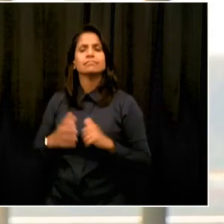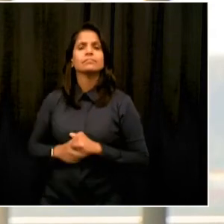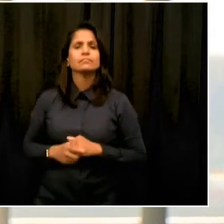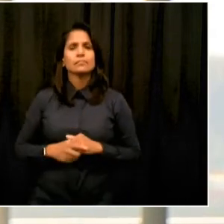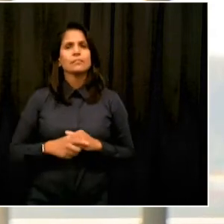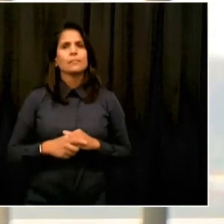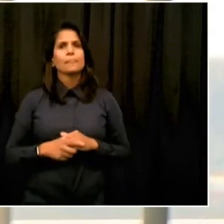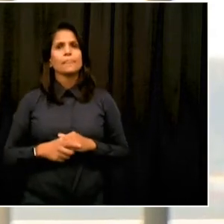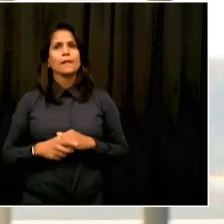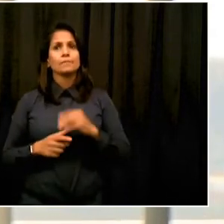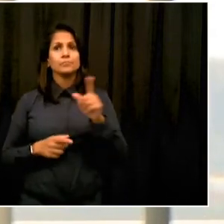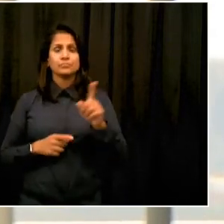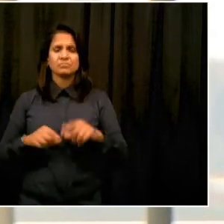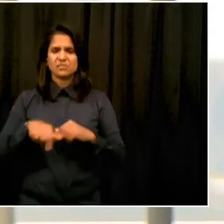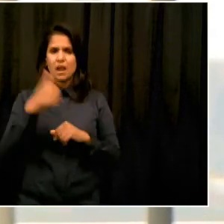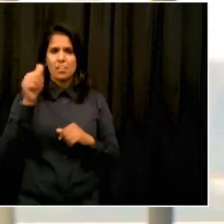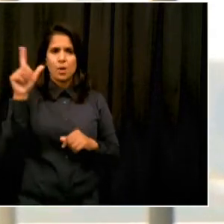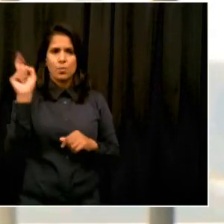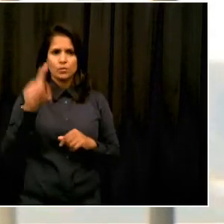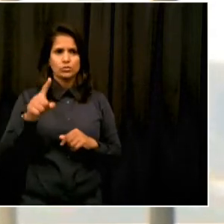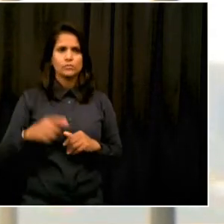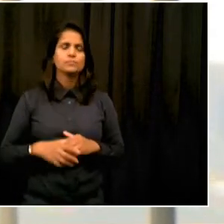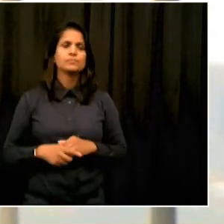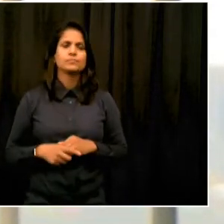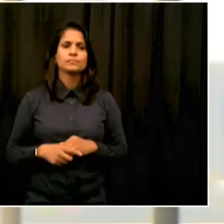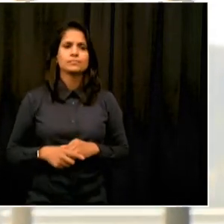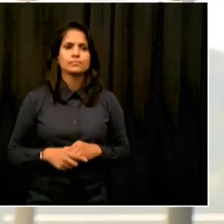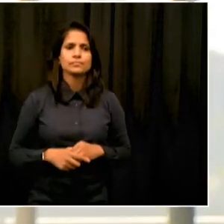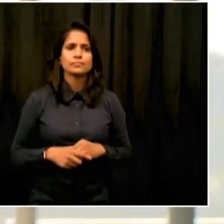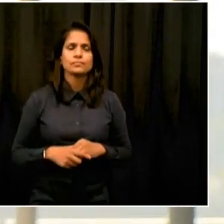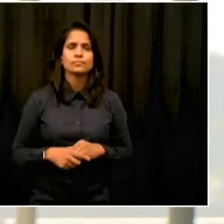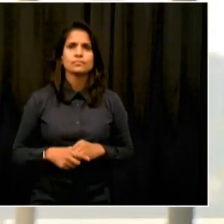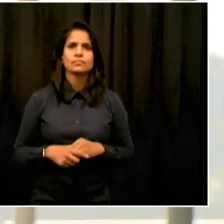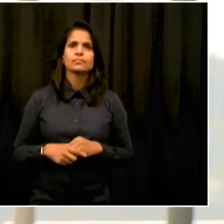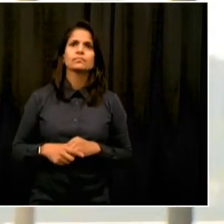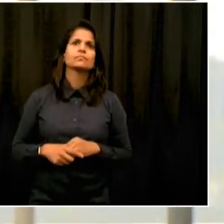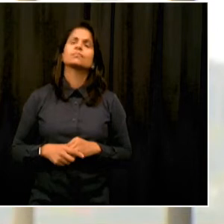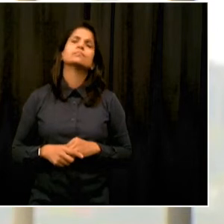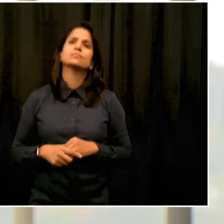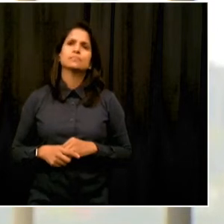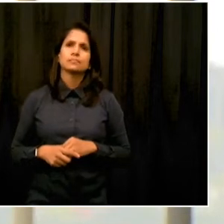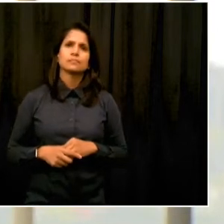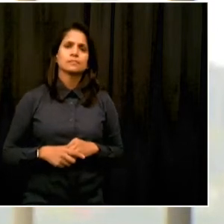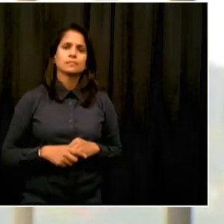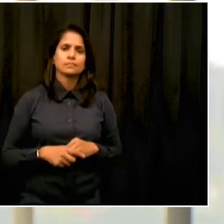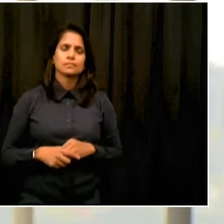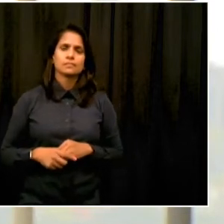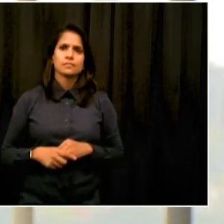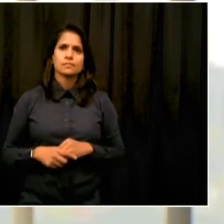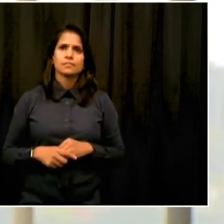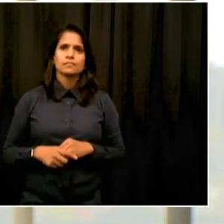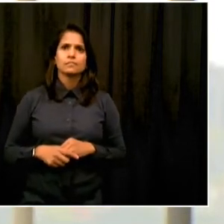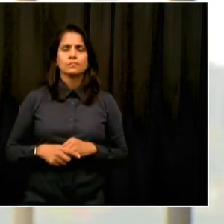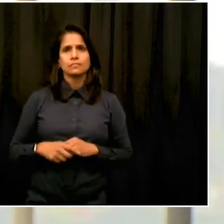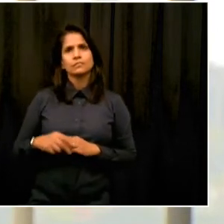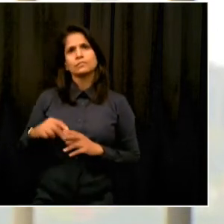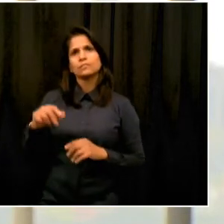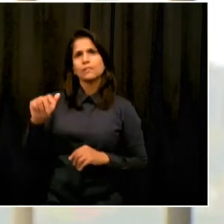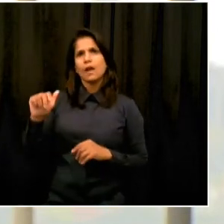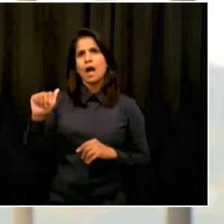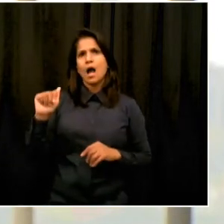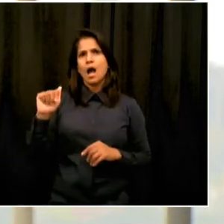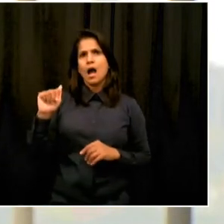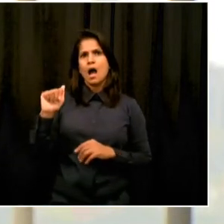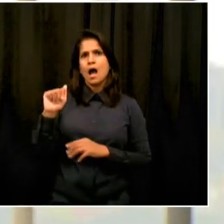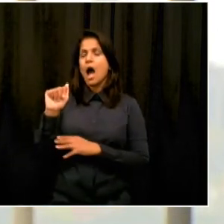or across the country of someone who had antibodies, a significant number of antibodies, and then subsequently tested positive